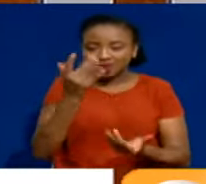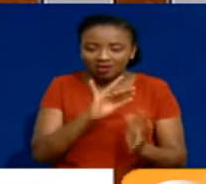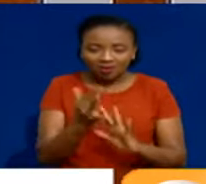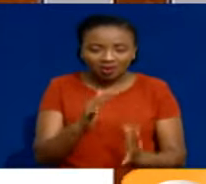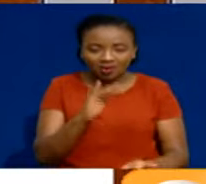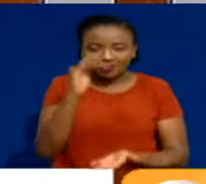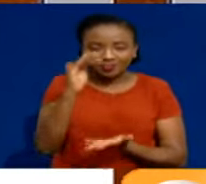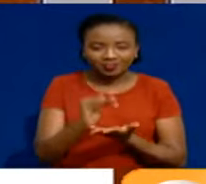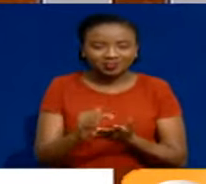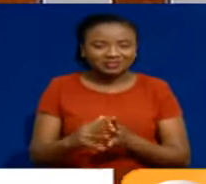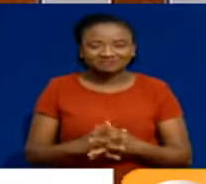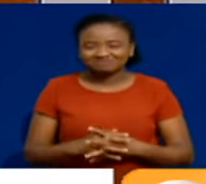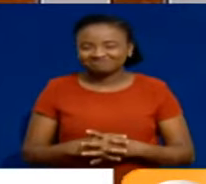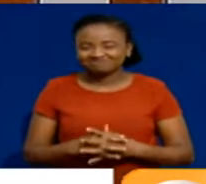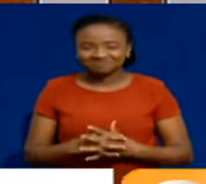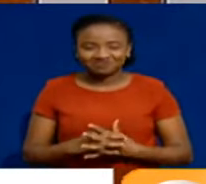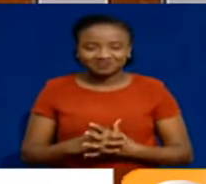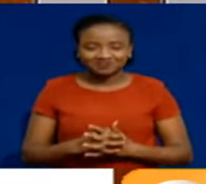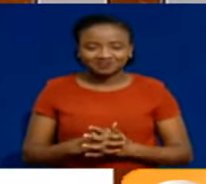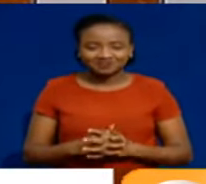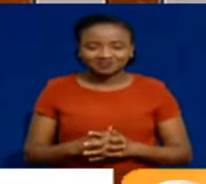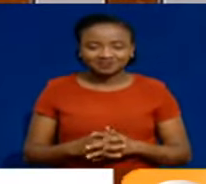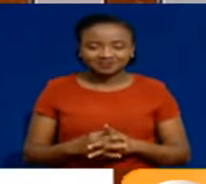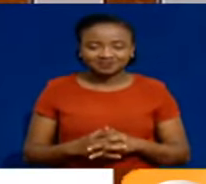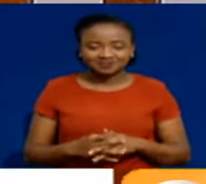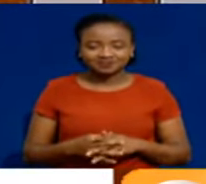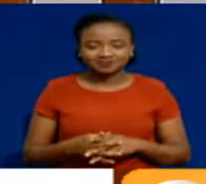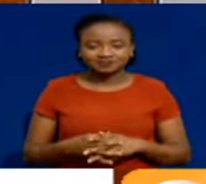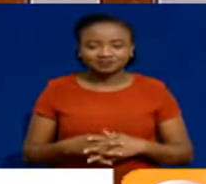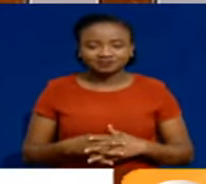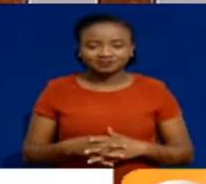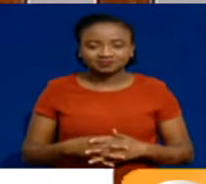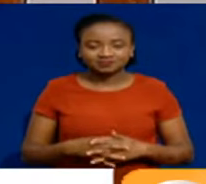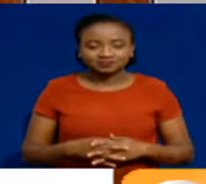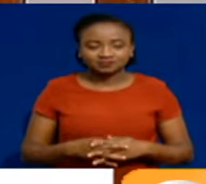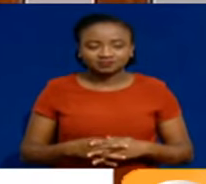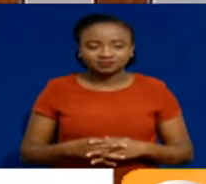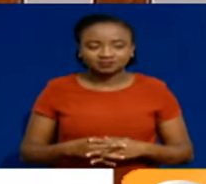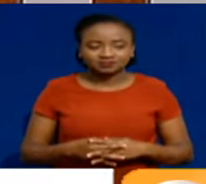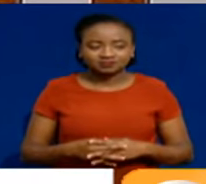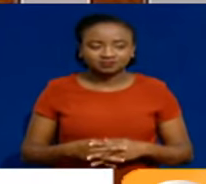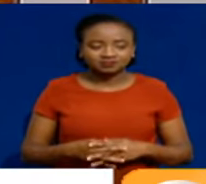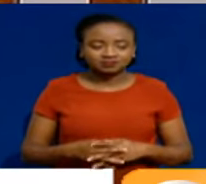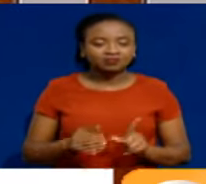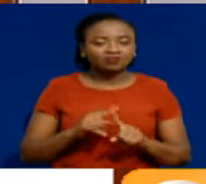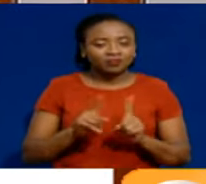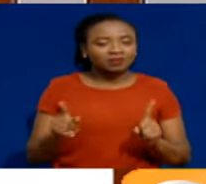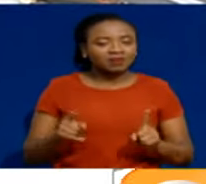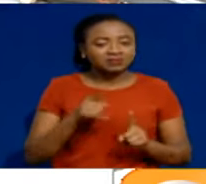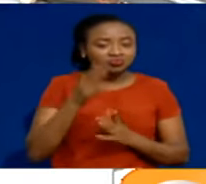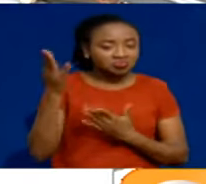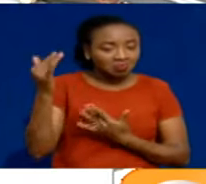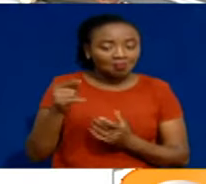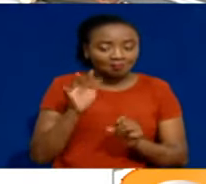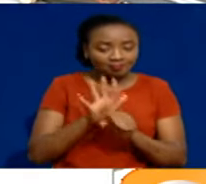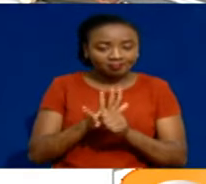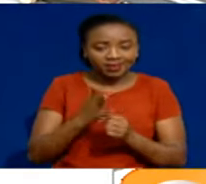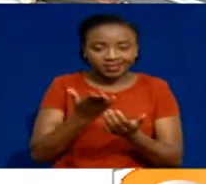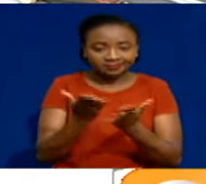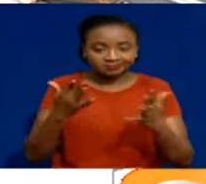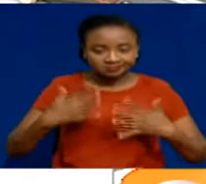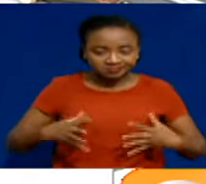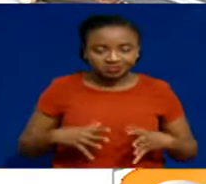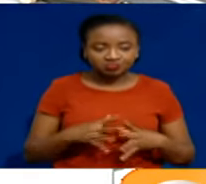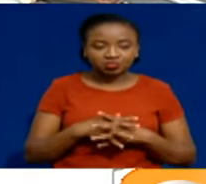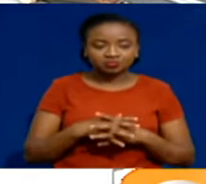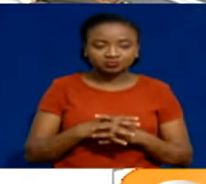or taking an onslaught in his own hands and making a decision. But you hosted a lot of these people in your